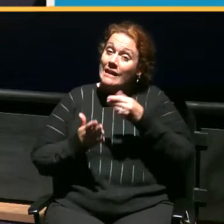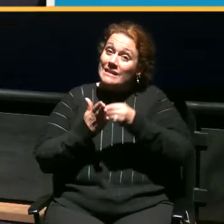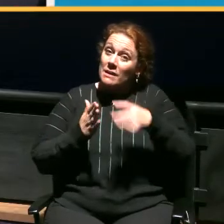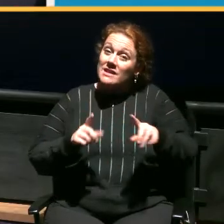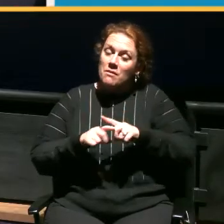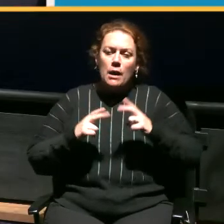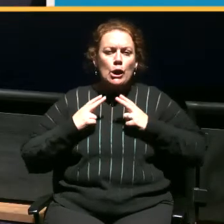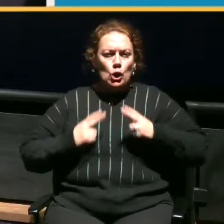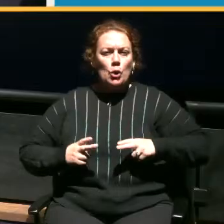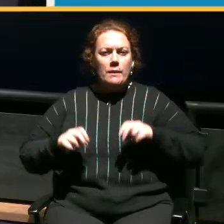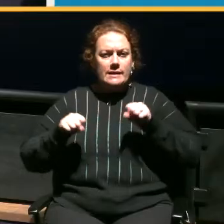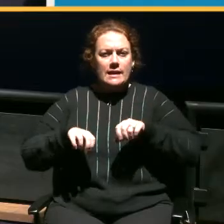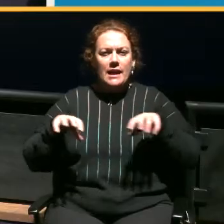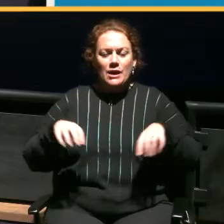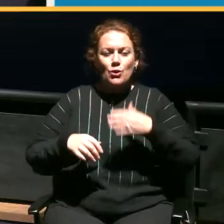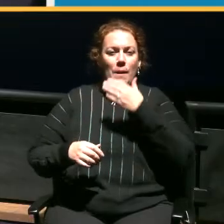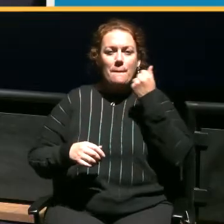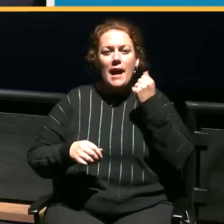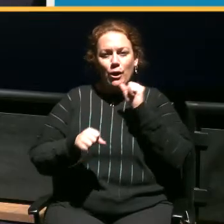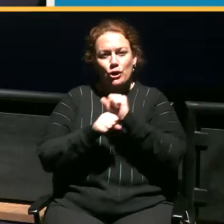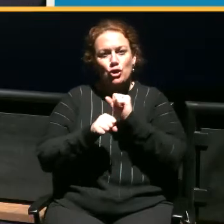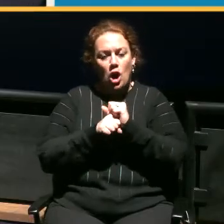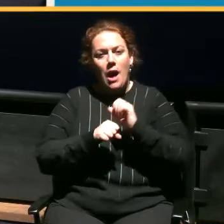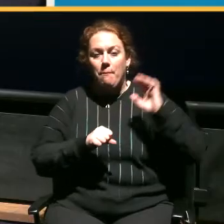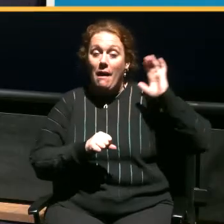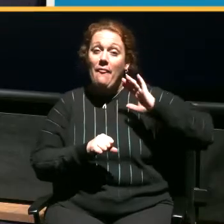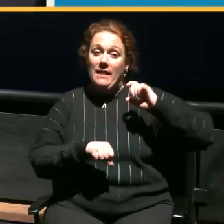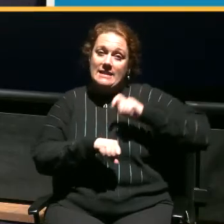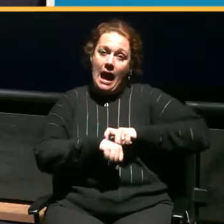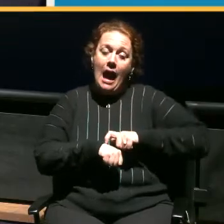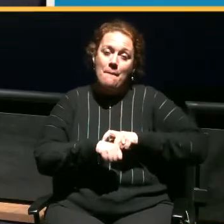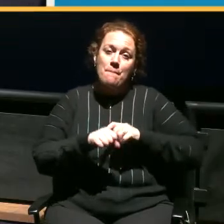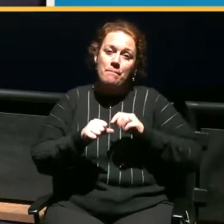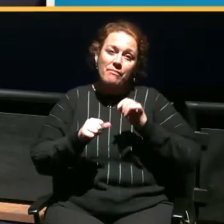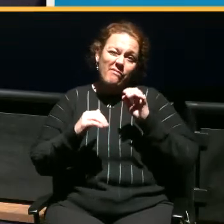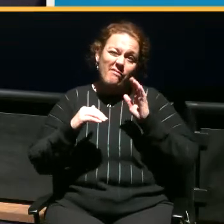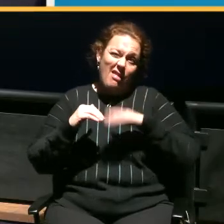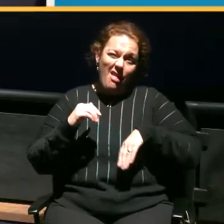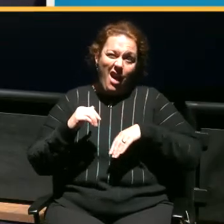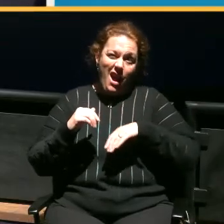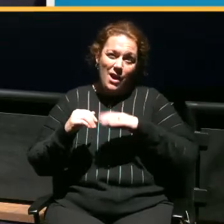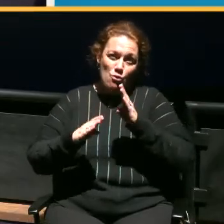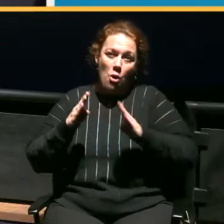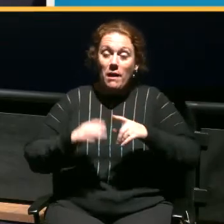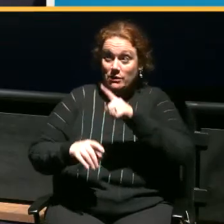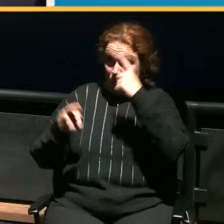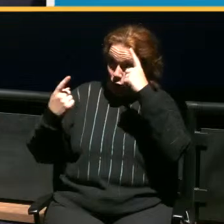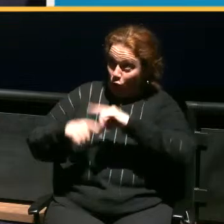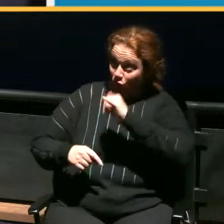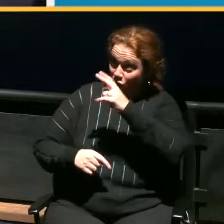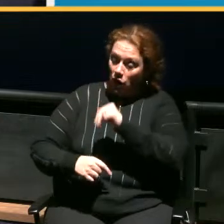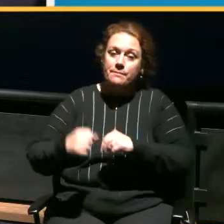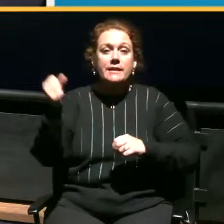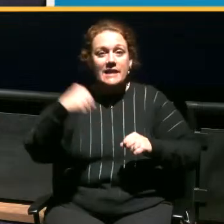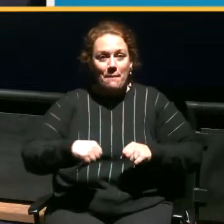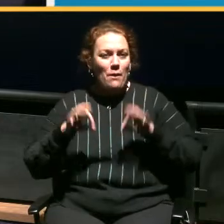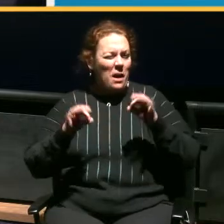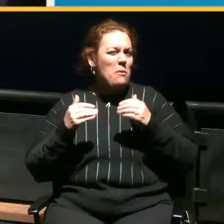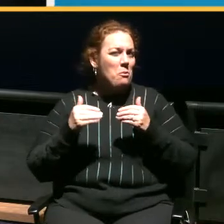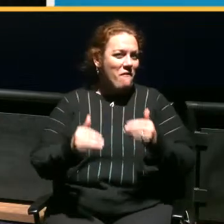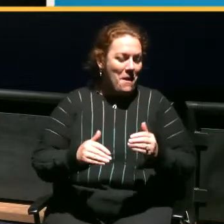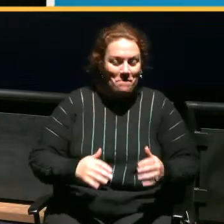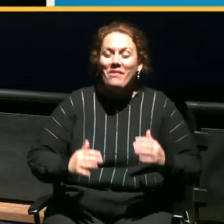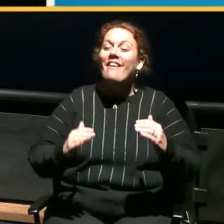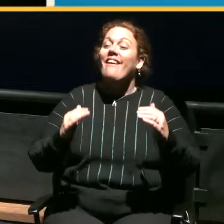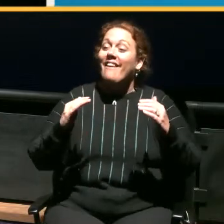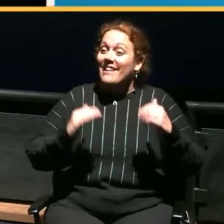humans could do a better job than what the robot could do, at least at that point. Would you agree with that, John? Cool. All right, okay, so we'll move on from that. And we decided, we came up